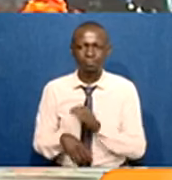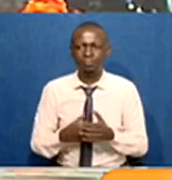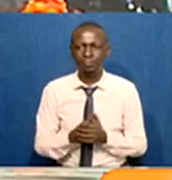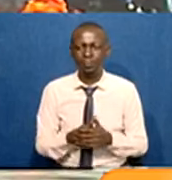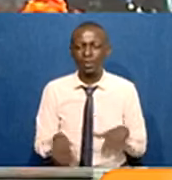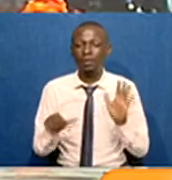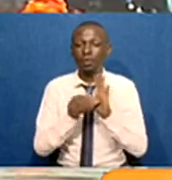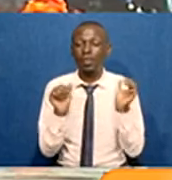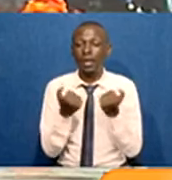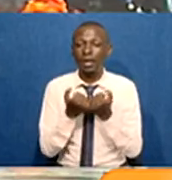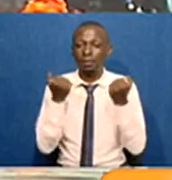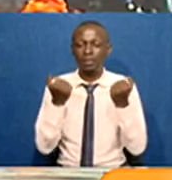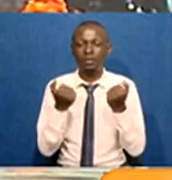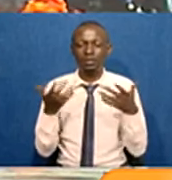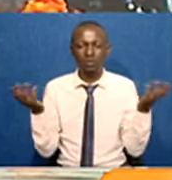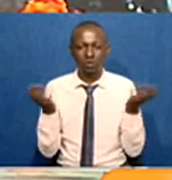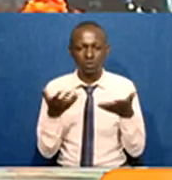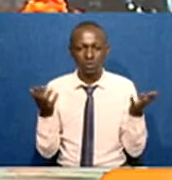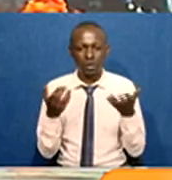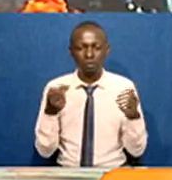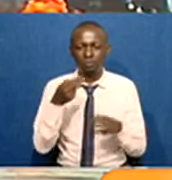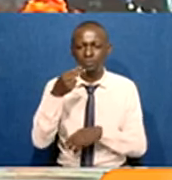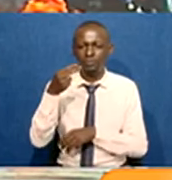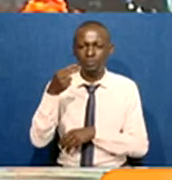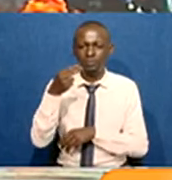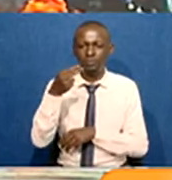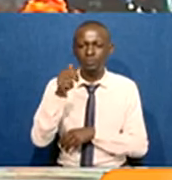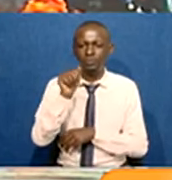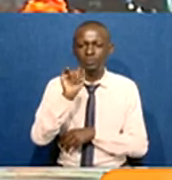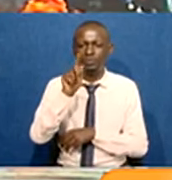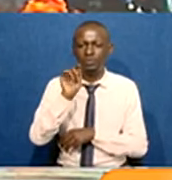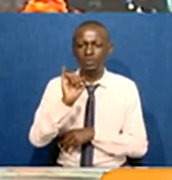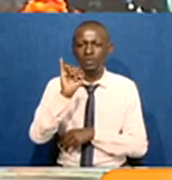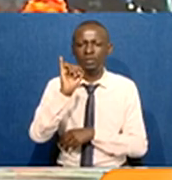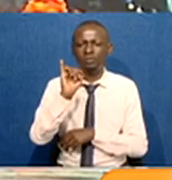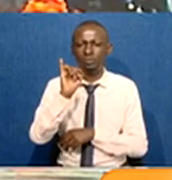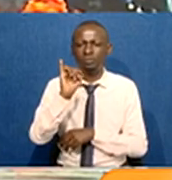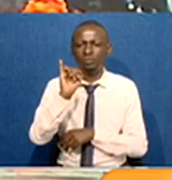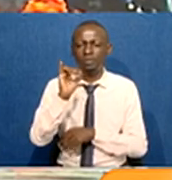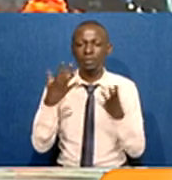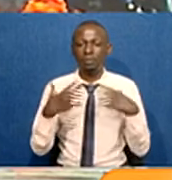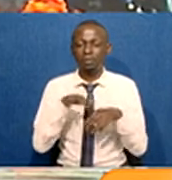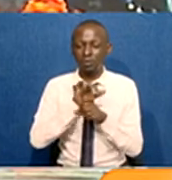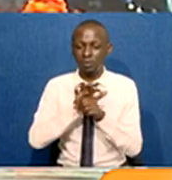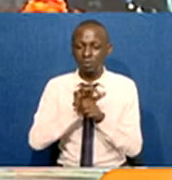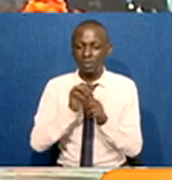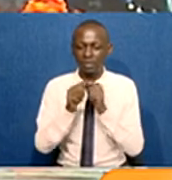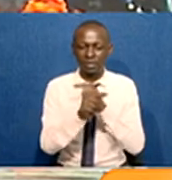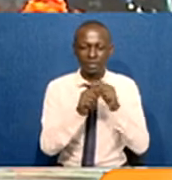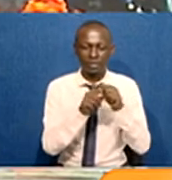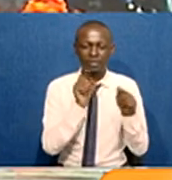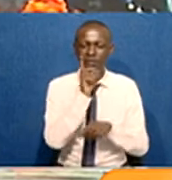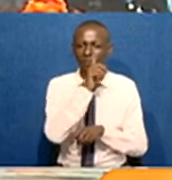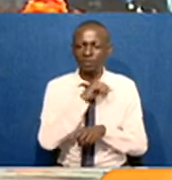crisis that is happening far from our borders, but one, of course, that Kenya is involved in. Now, several people have been killed in a